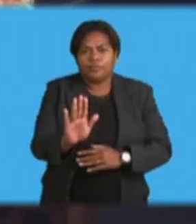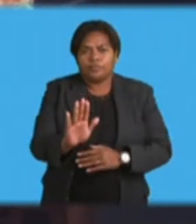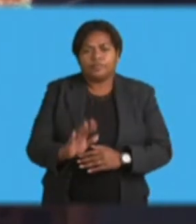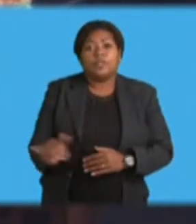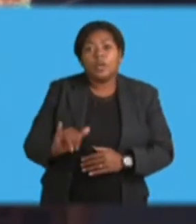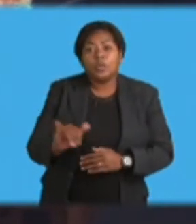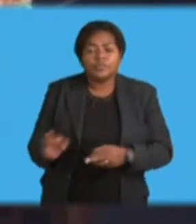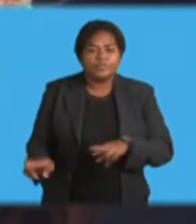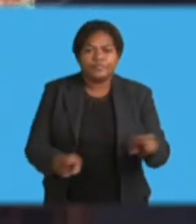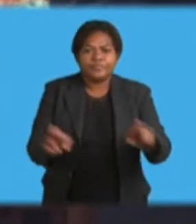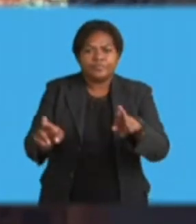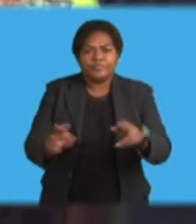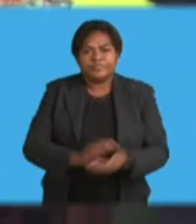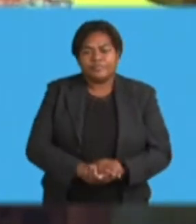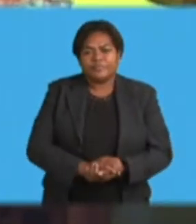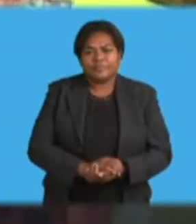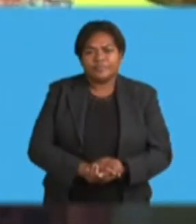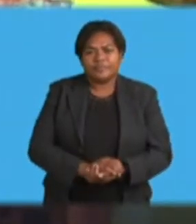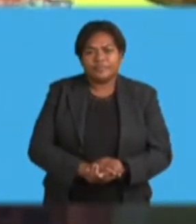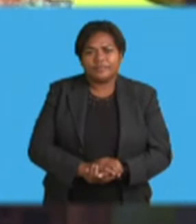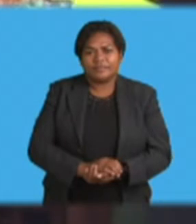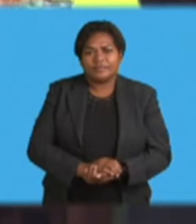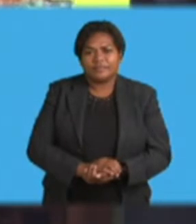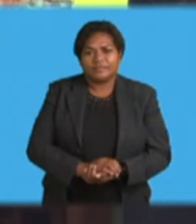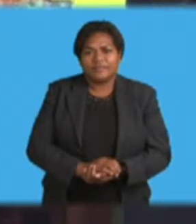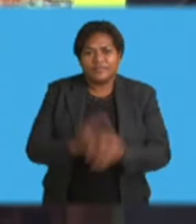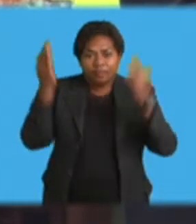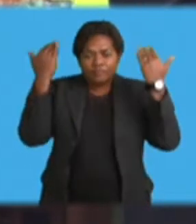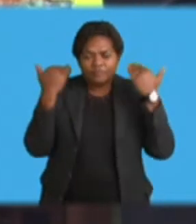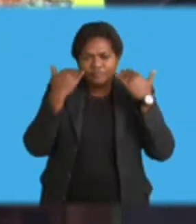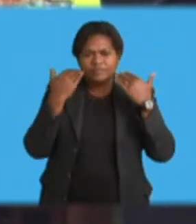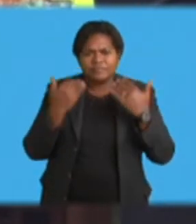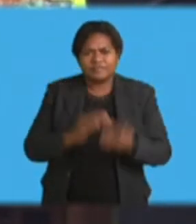which river? Mr. Speaker, if you pick up,